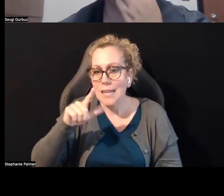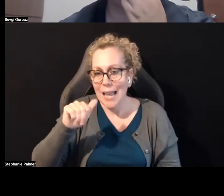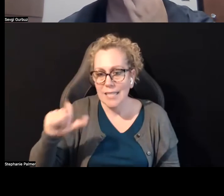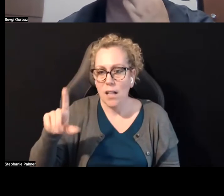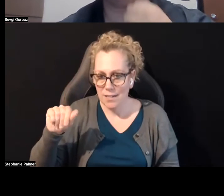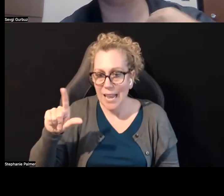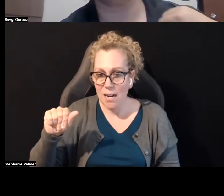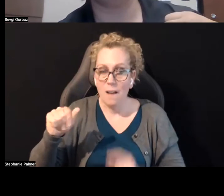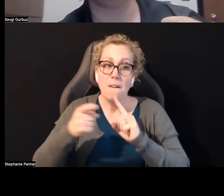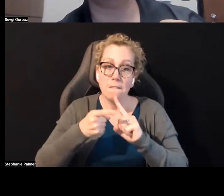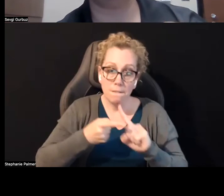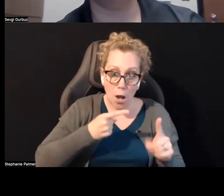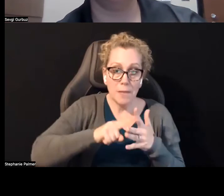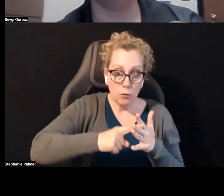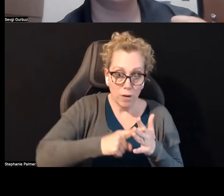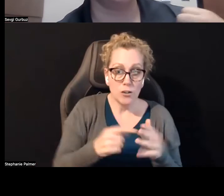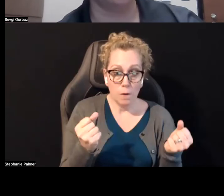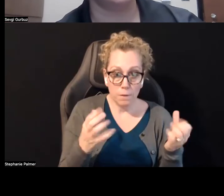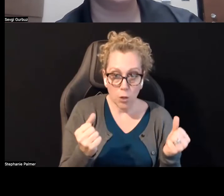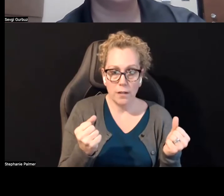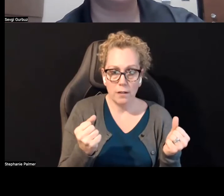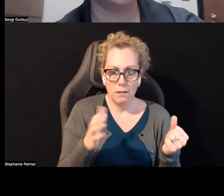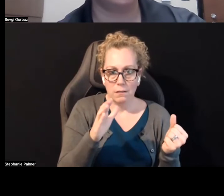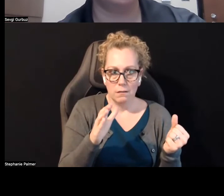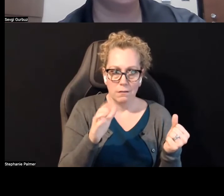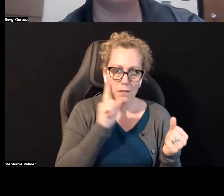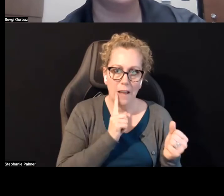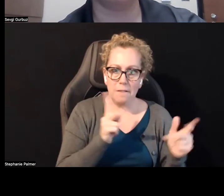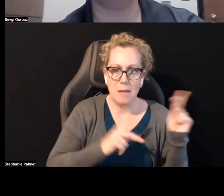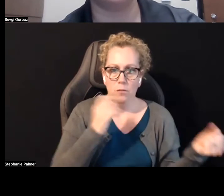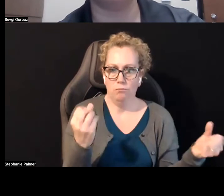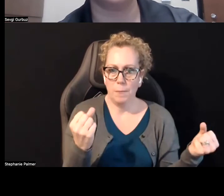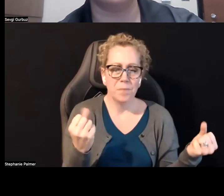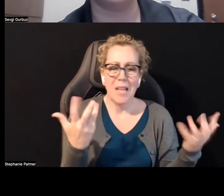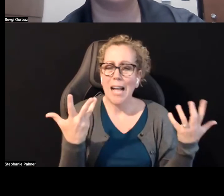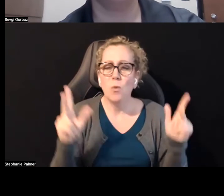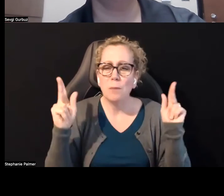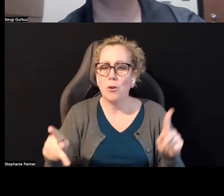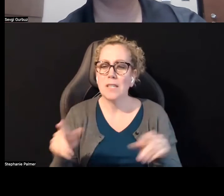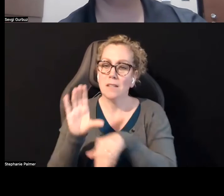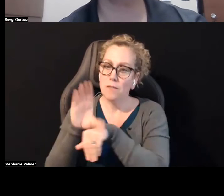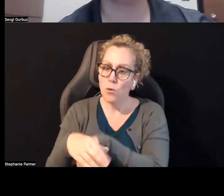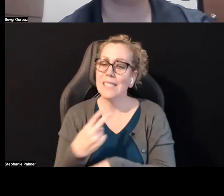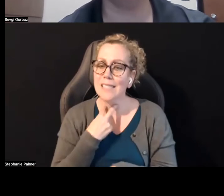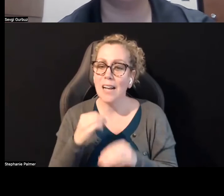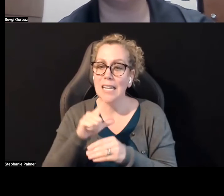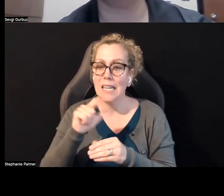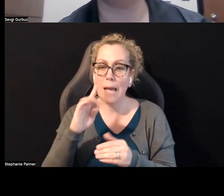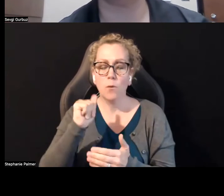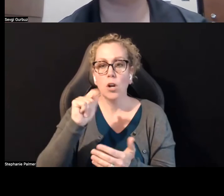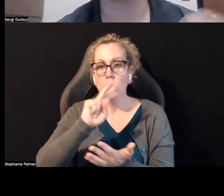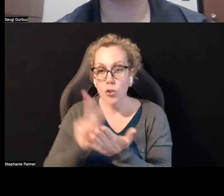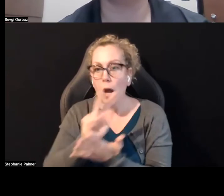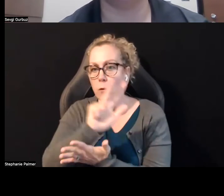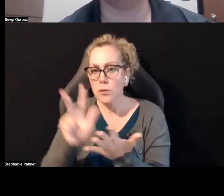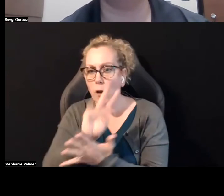data. The idea being that, I don't want to take a participant and put them in the lab for hours and hours. Let's just get a few data samples